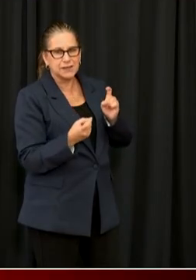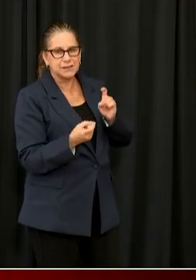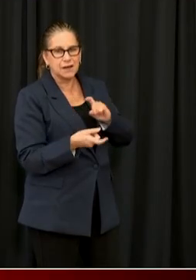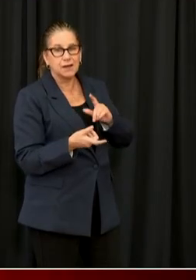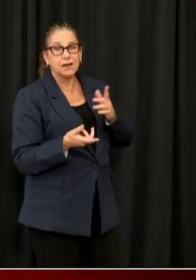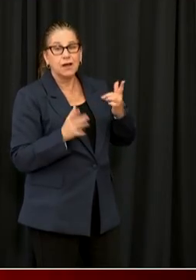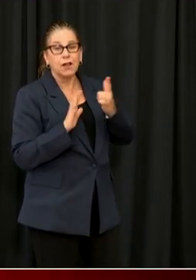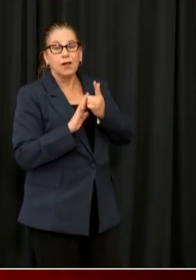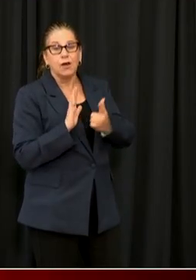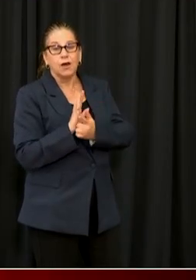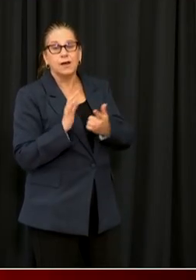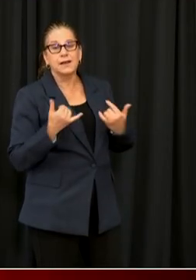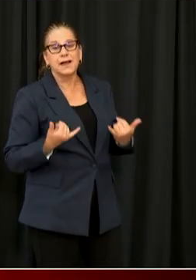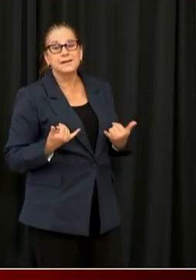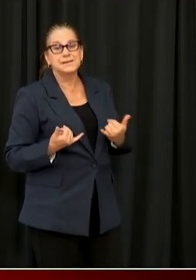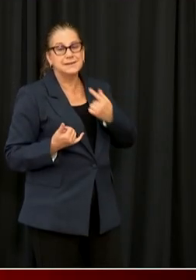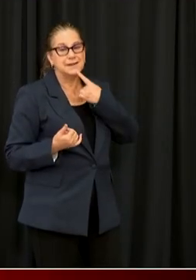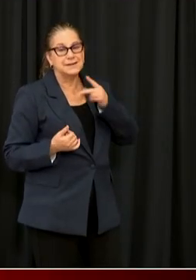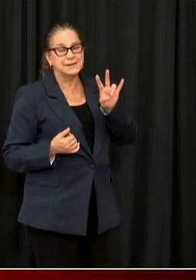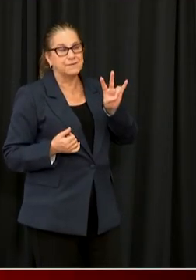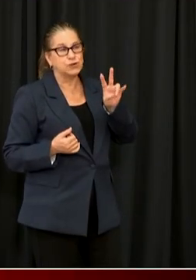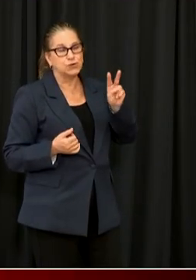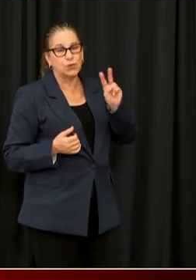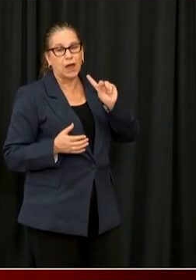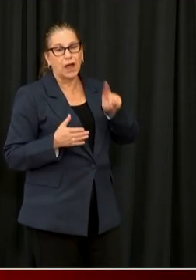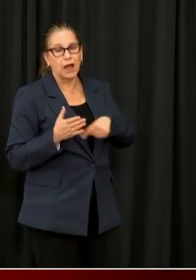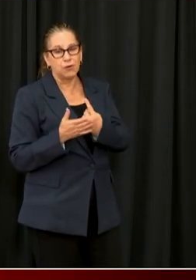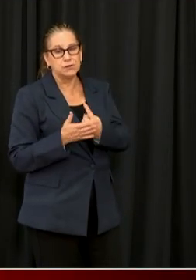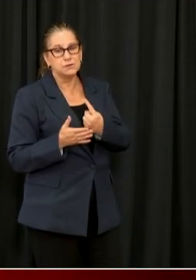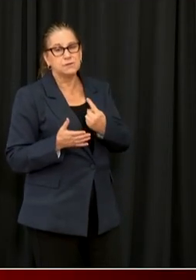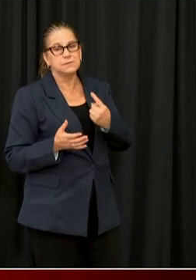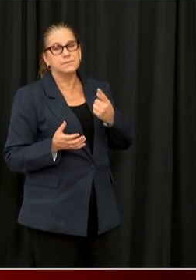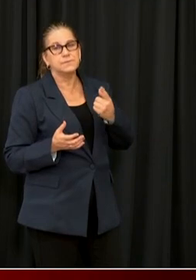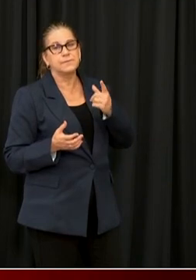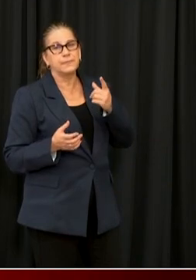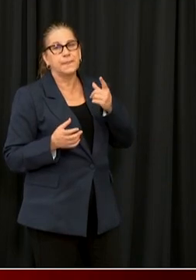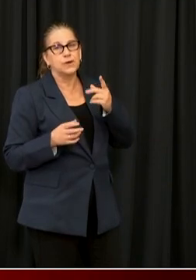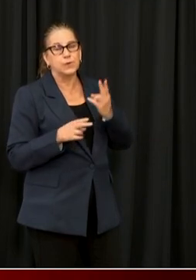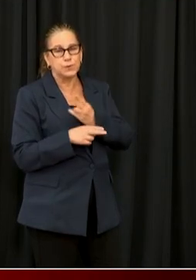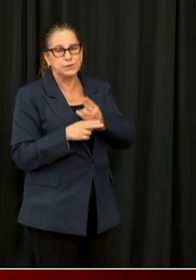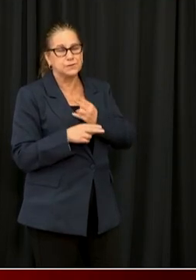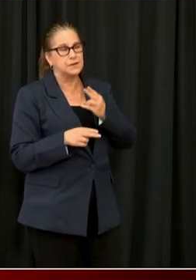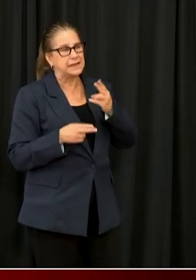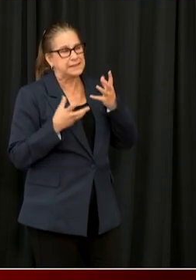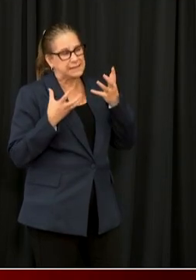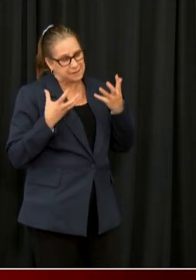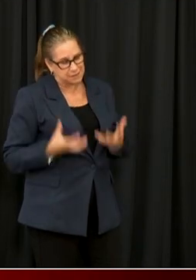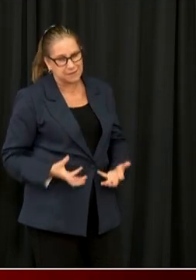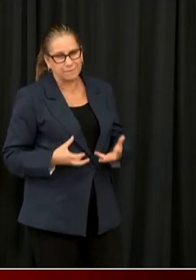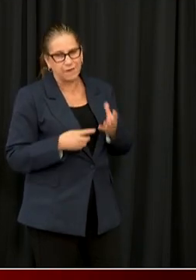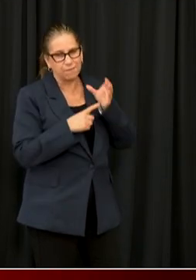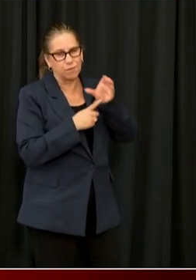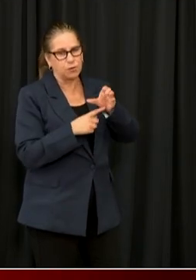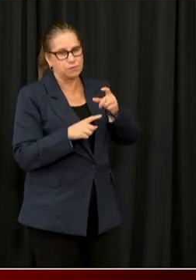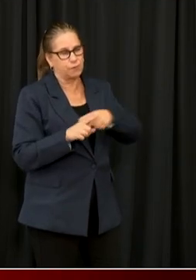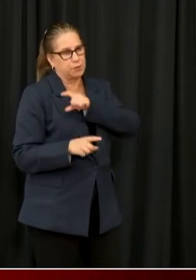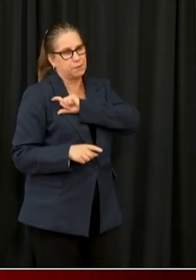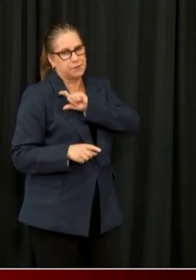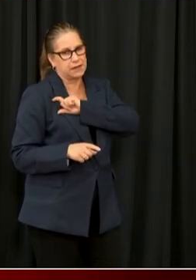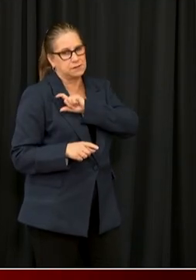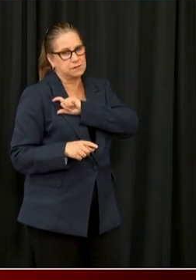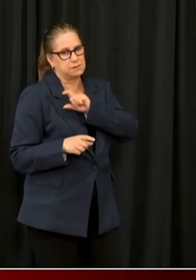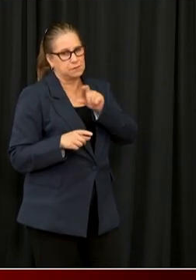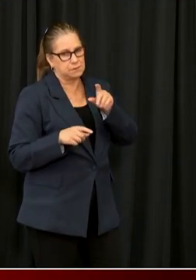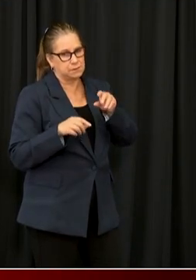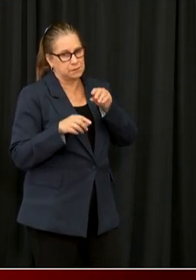say that within 72 hours of the serious use of force involving a police officer, those names will automatically be released and the footage will be